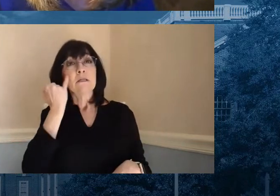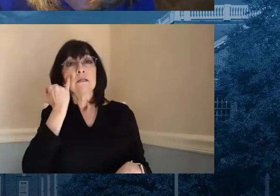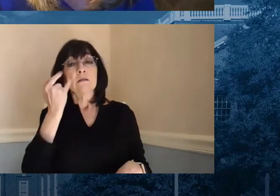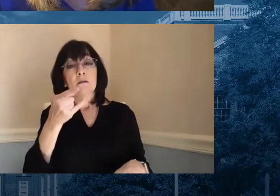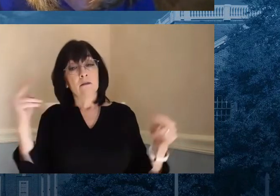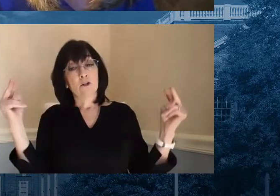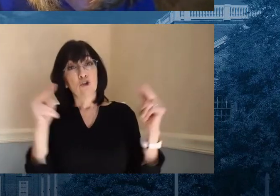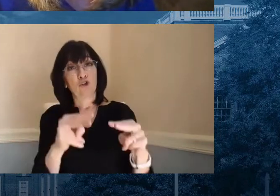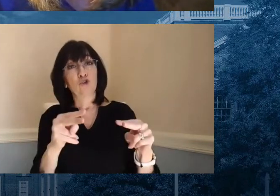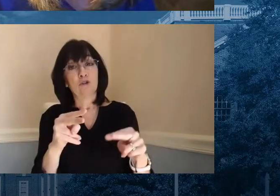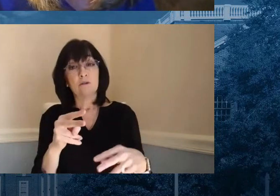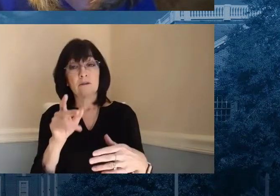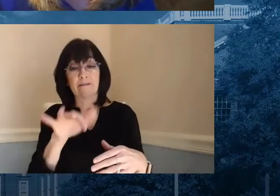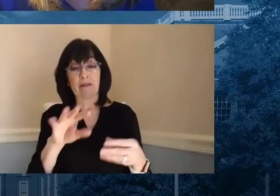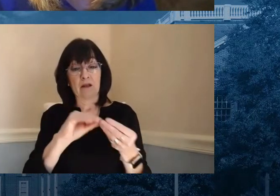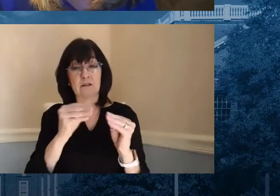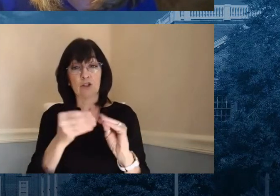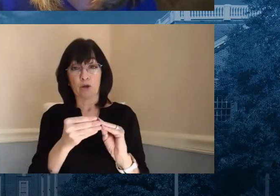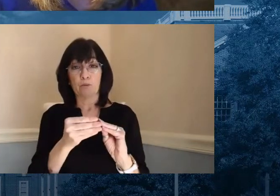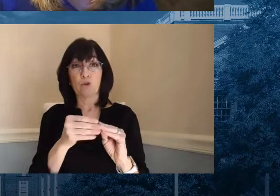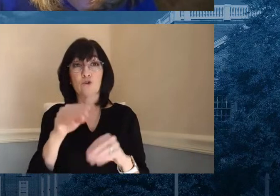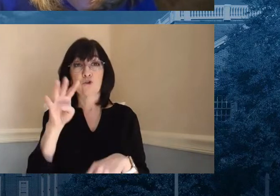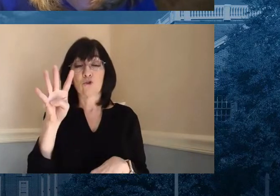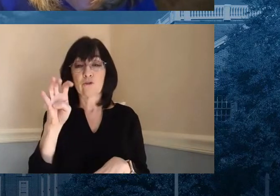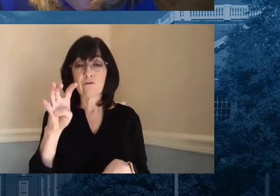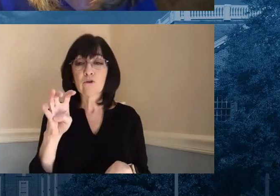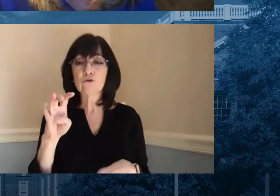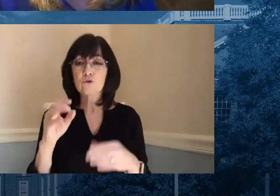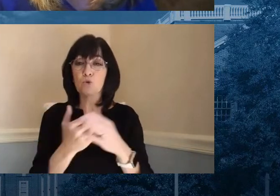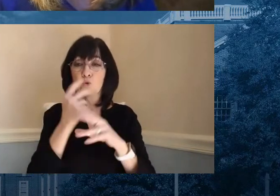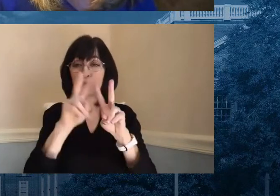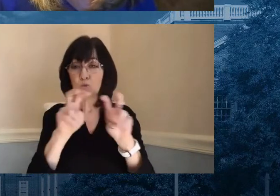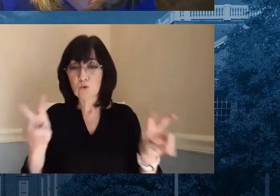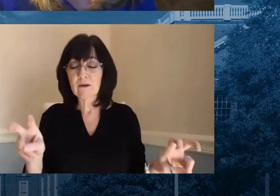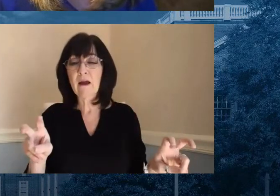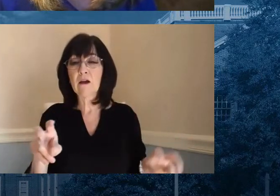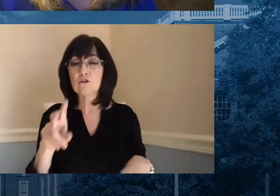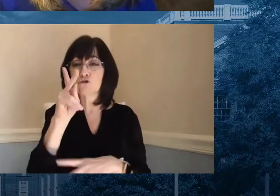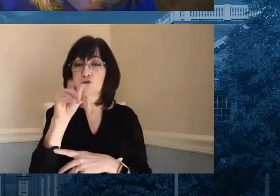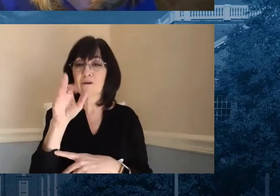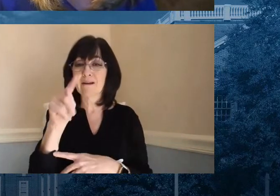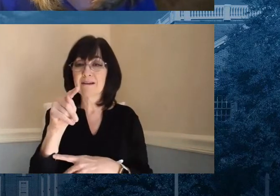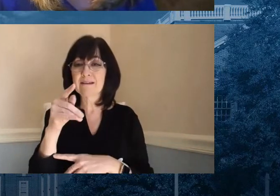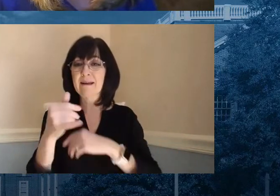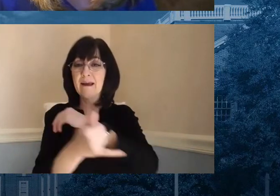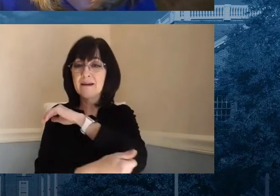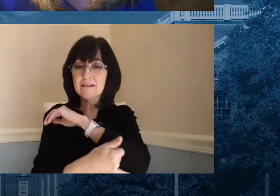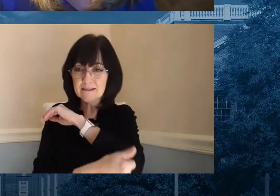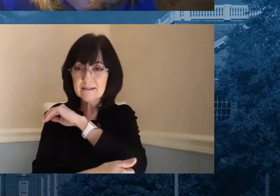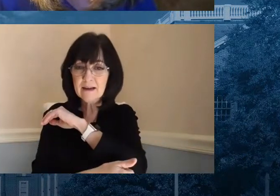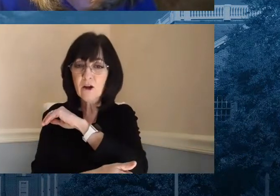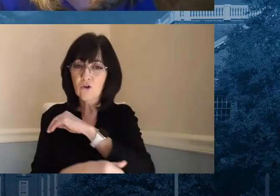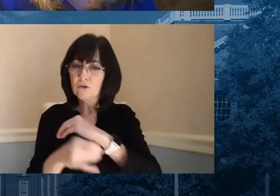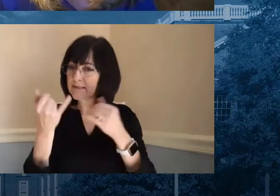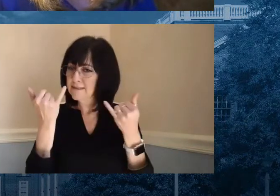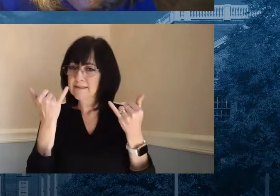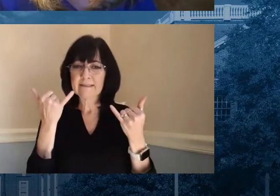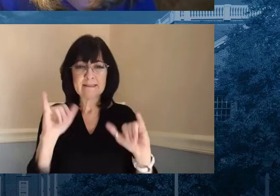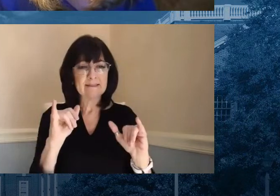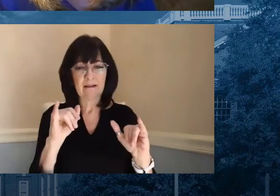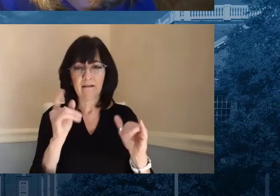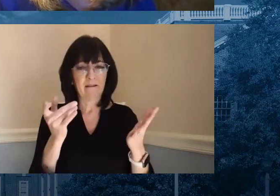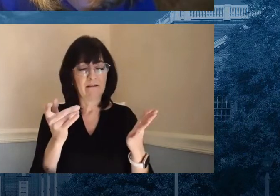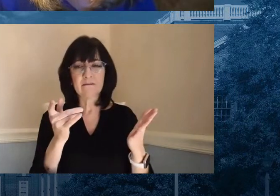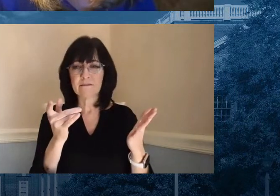that across a Newcastle and Kent County, and there's still the smalls in each little individual community. The numbers